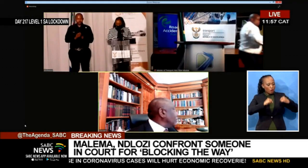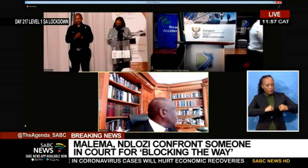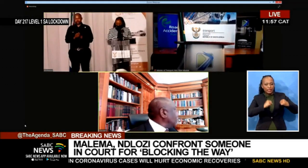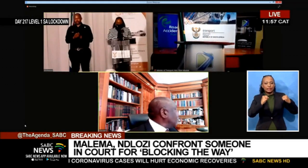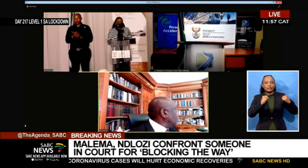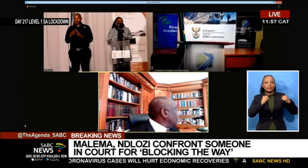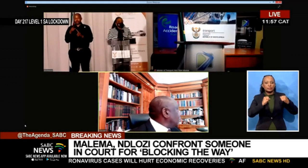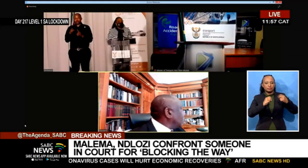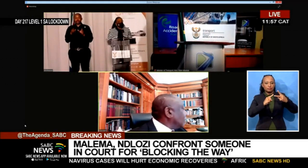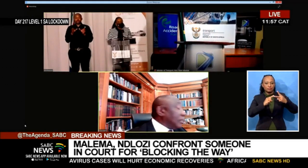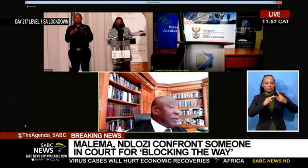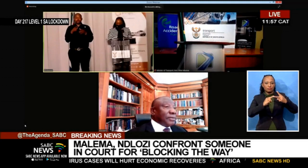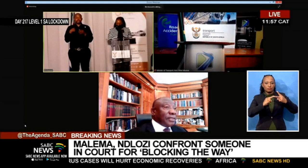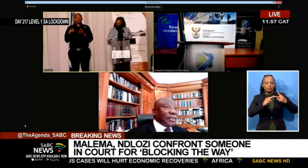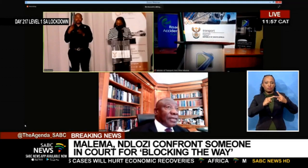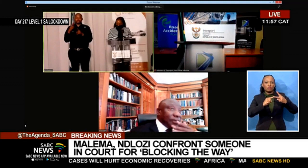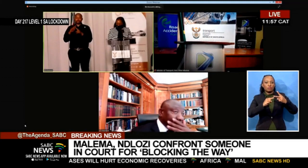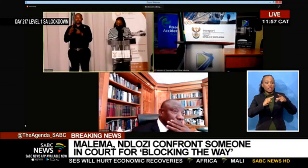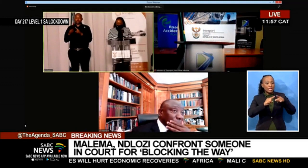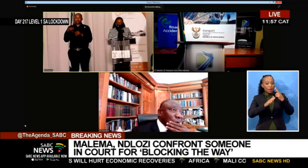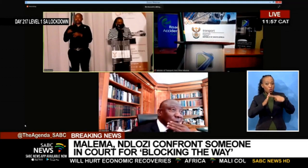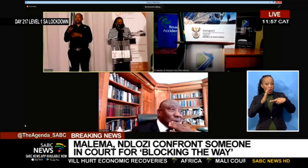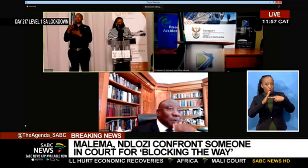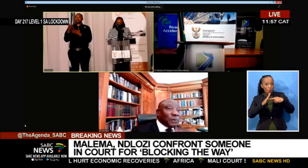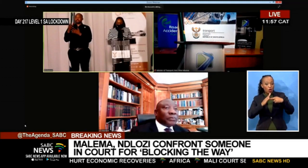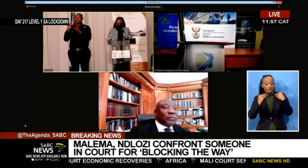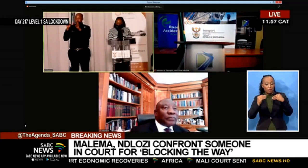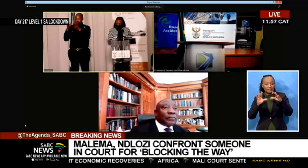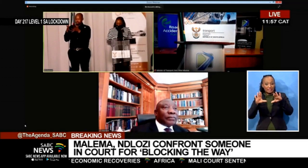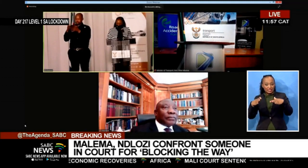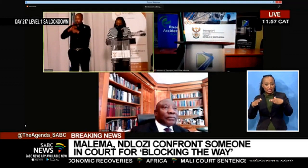the industry that has been played in the COVID pandemic,